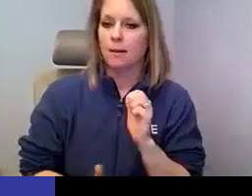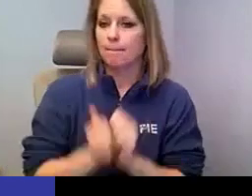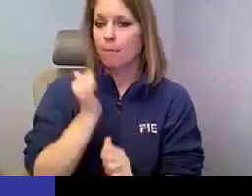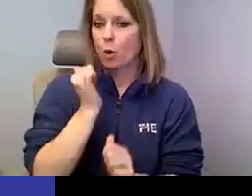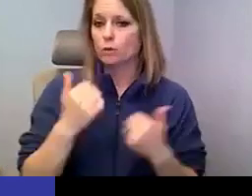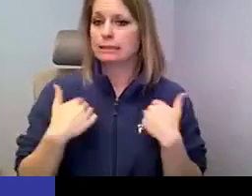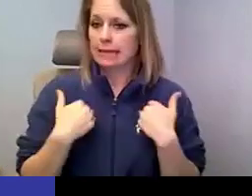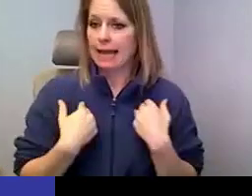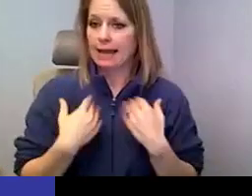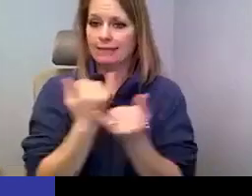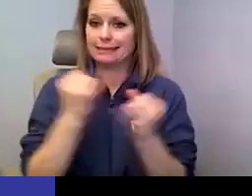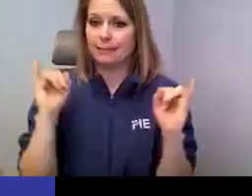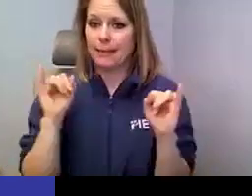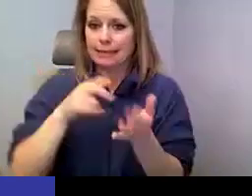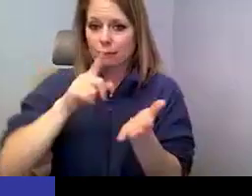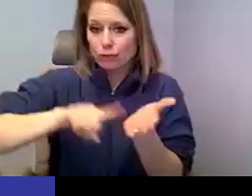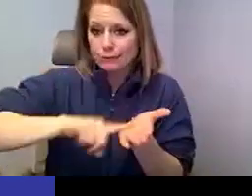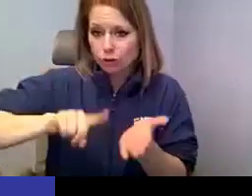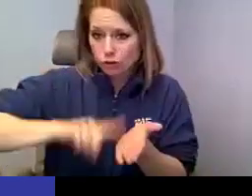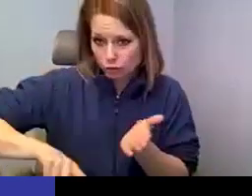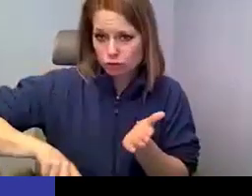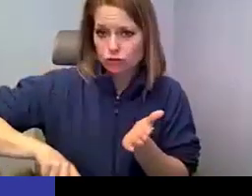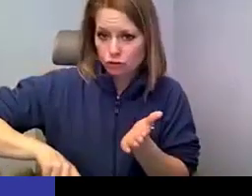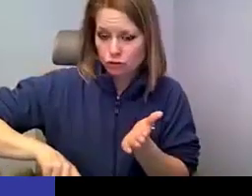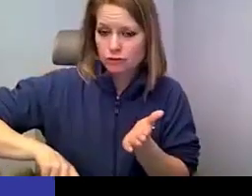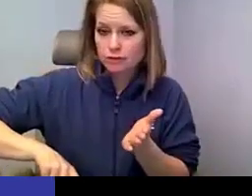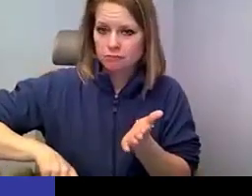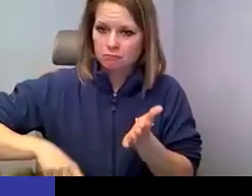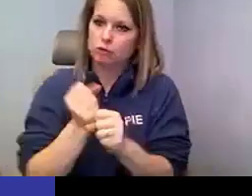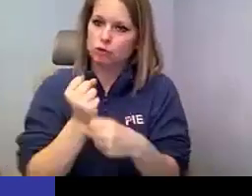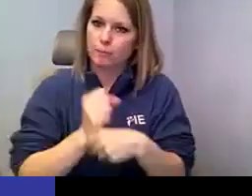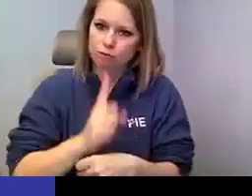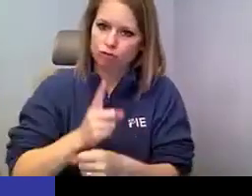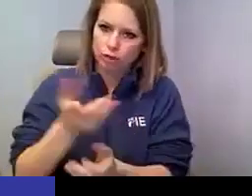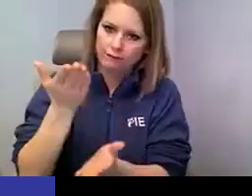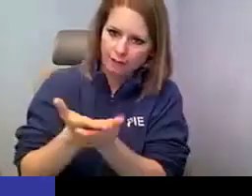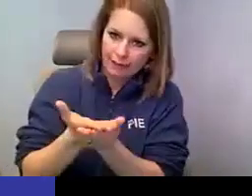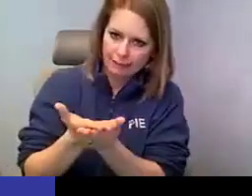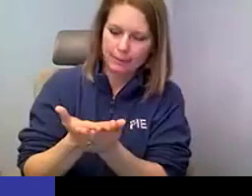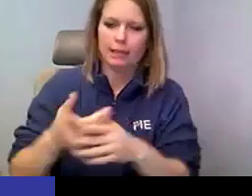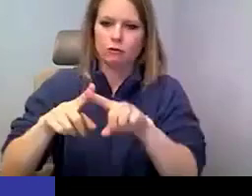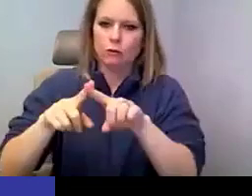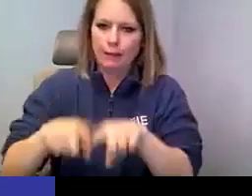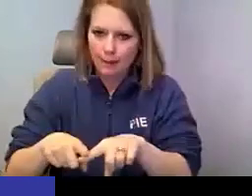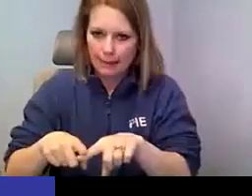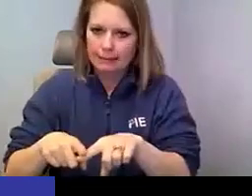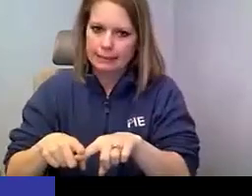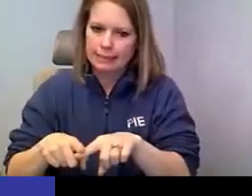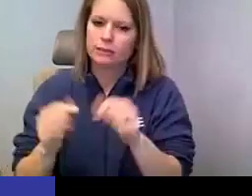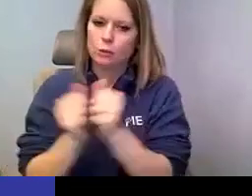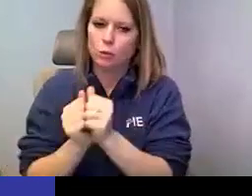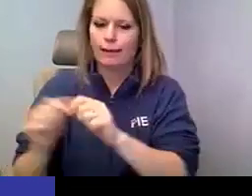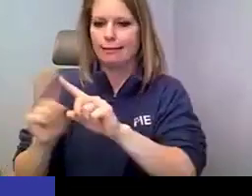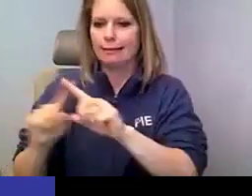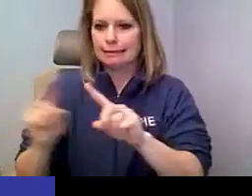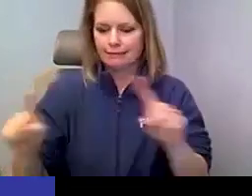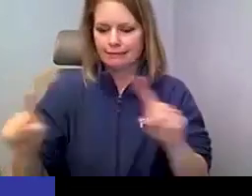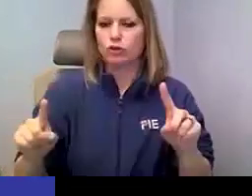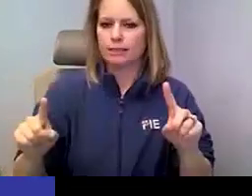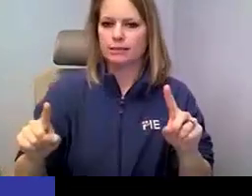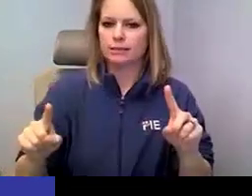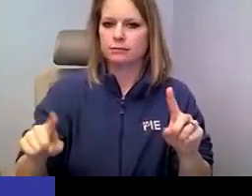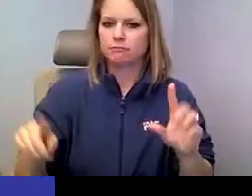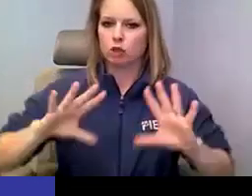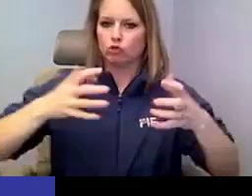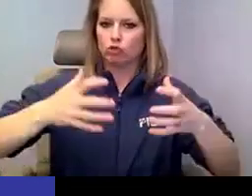conducted on them that look at their validity and reliability with different demographic groups.